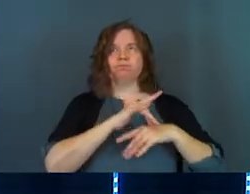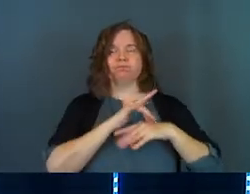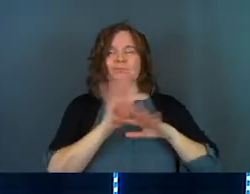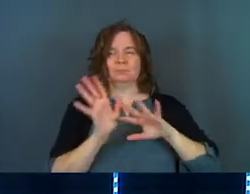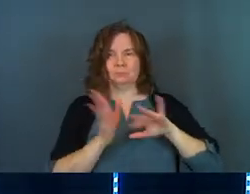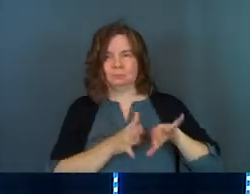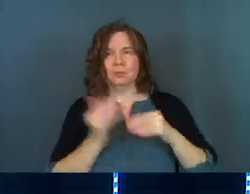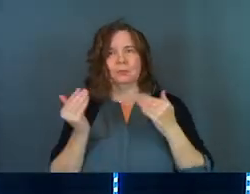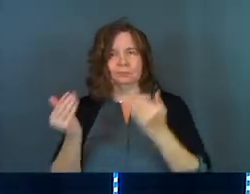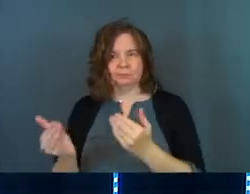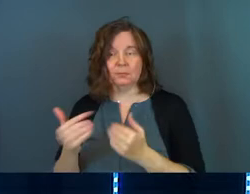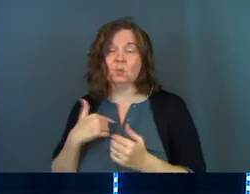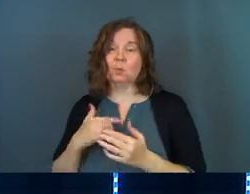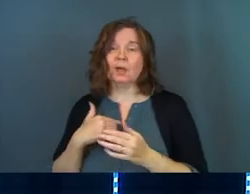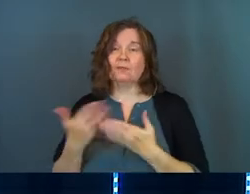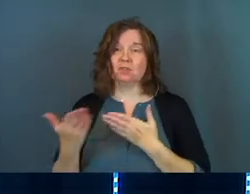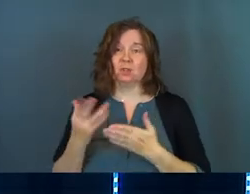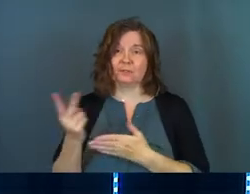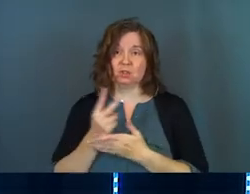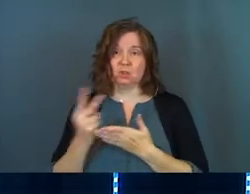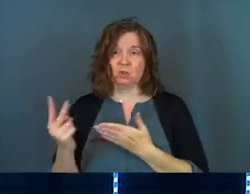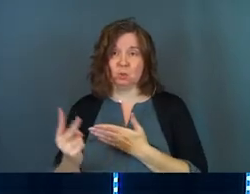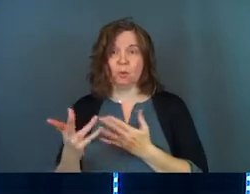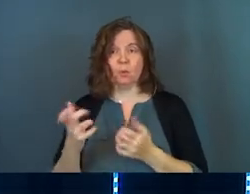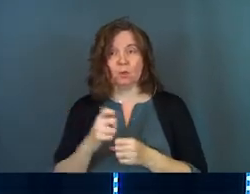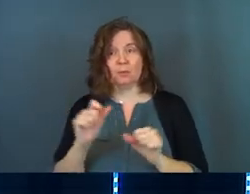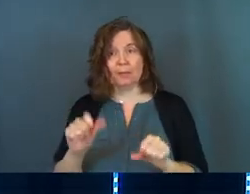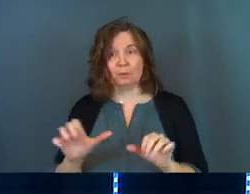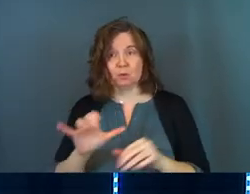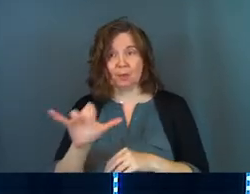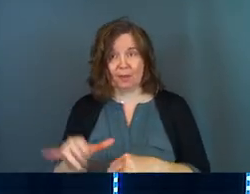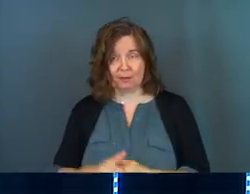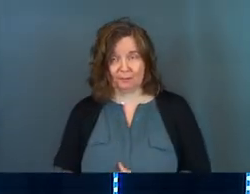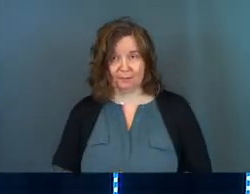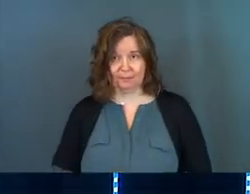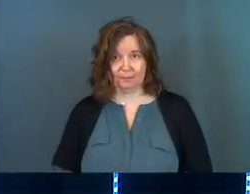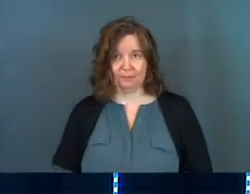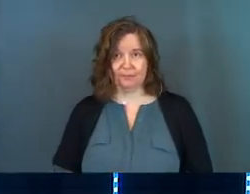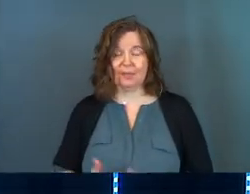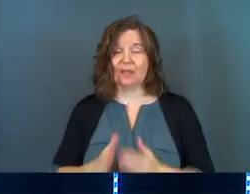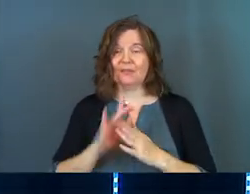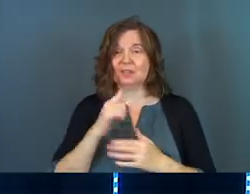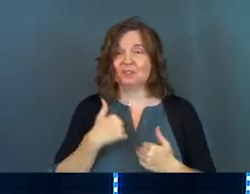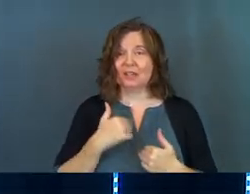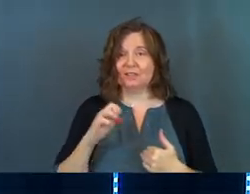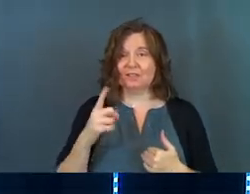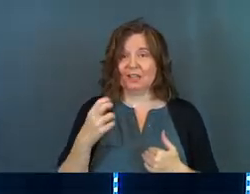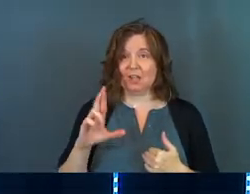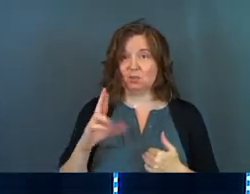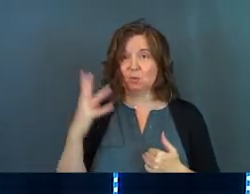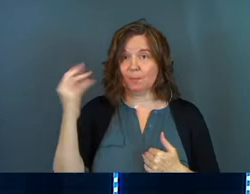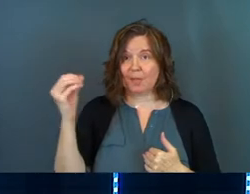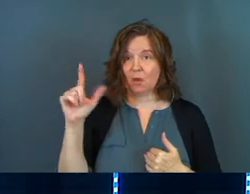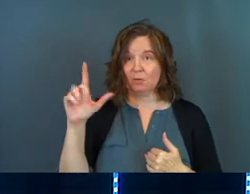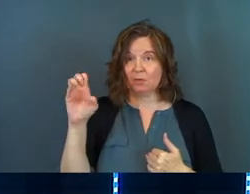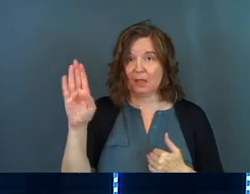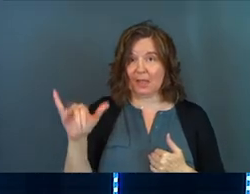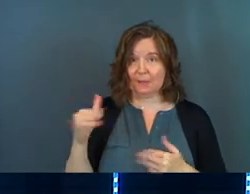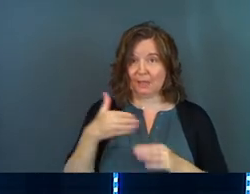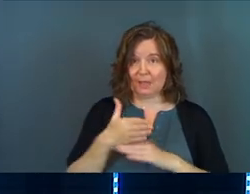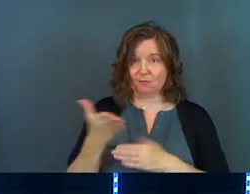much. So we're going to have a service in 2 weeks, and we want you to be able to do that. I've actually got an elder who's going to be out in the